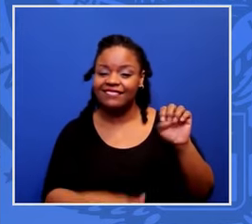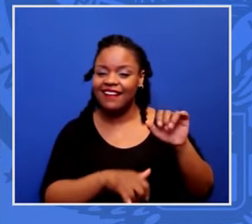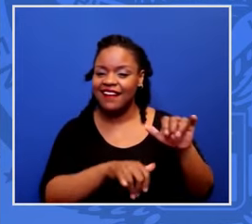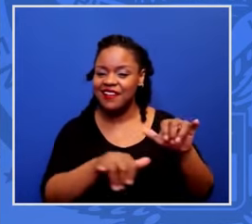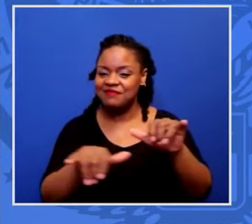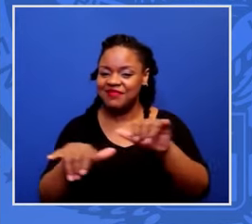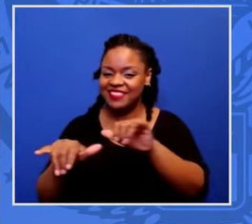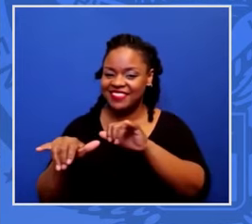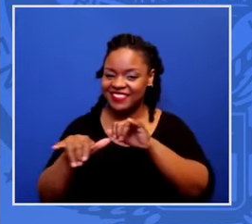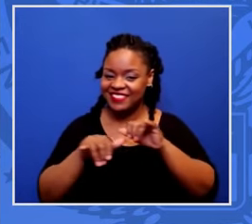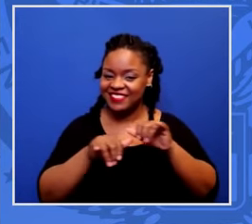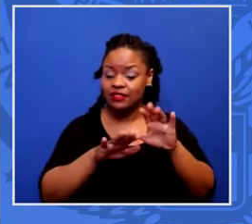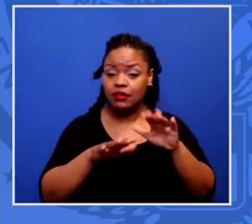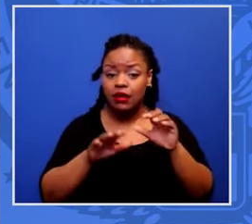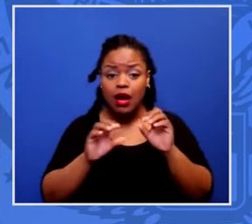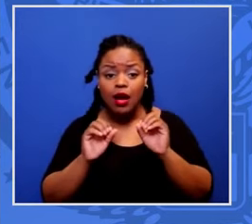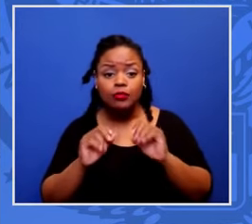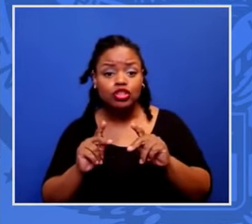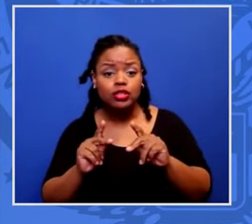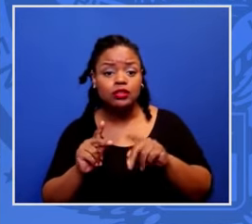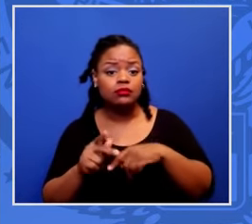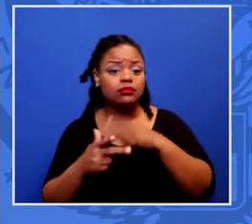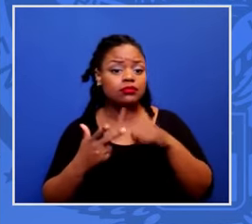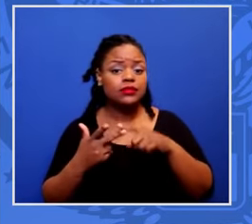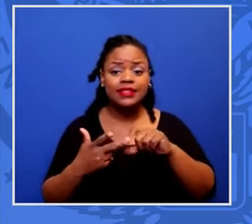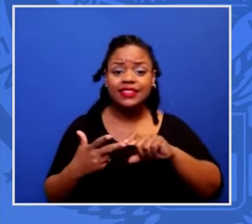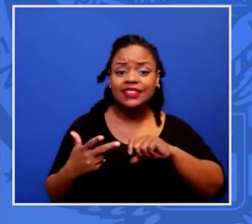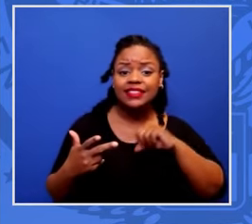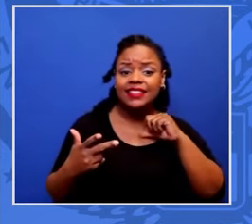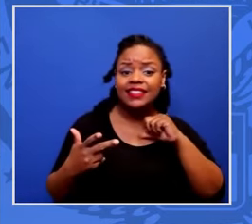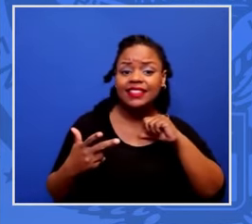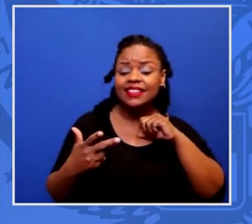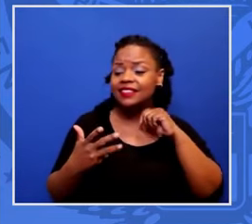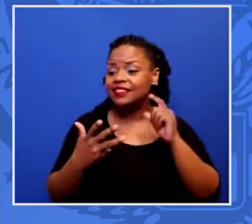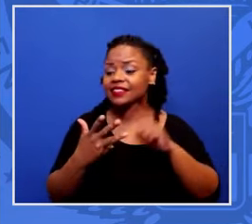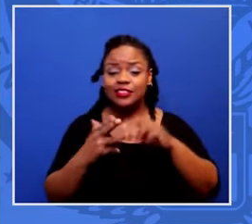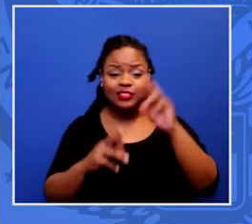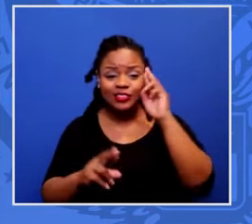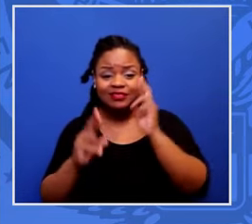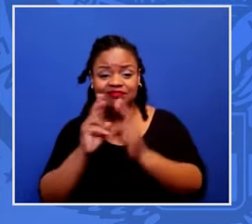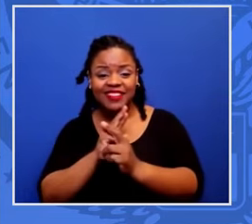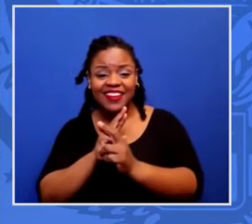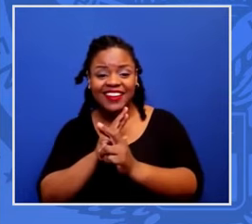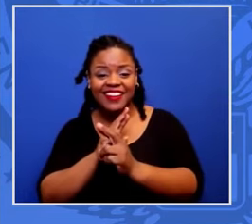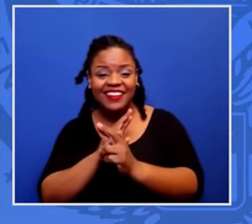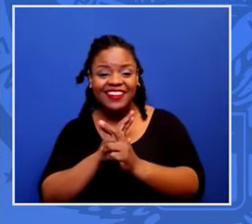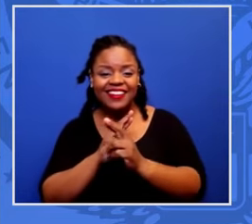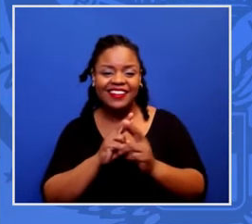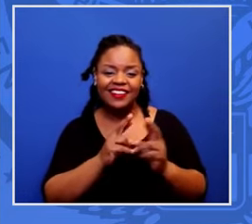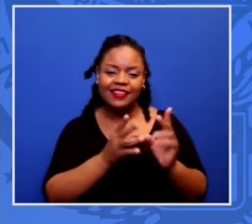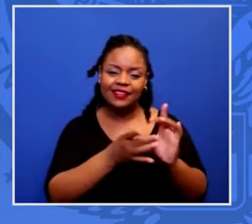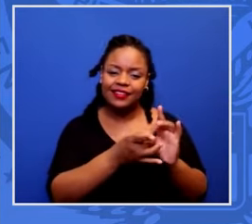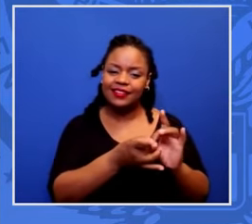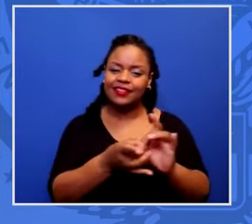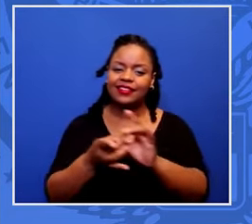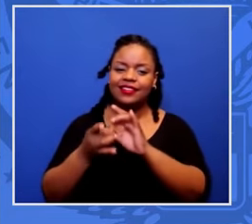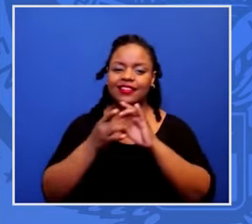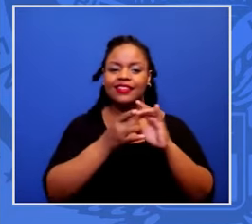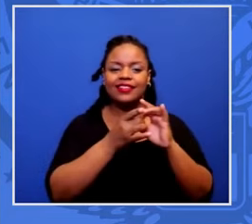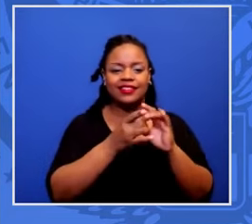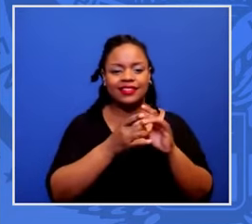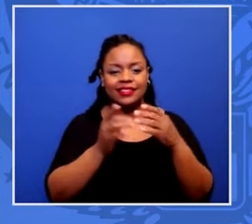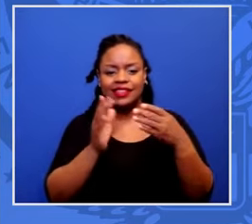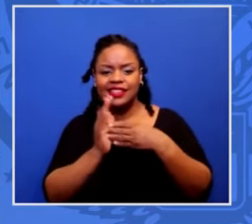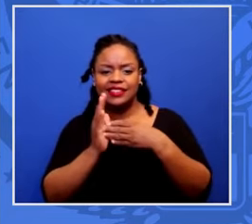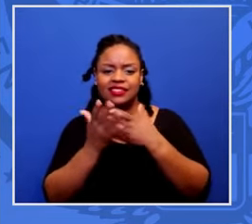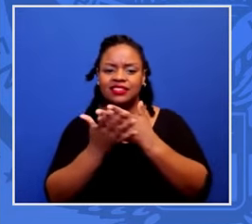and respect. And to unite against common foes, hate, violence, disease, and hopelessness.